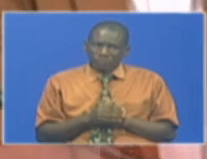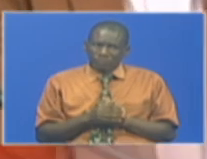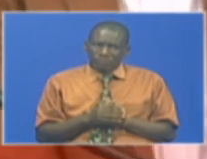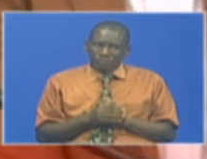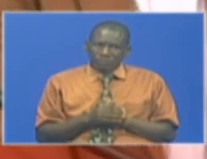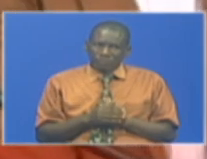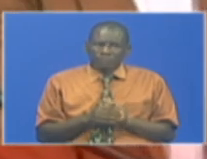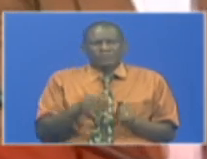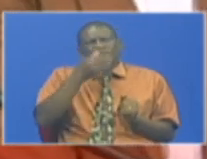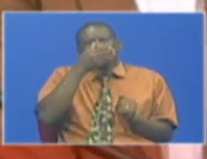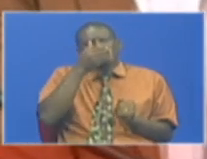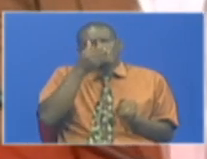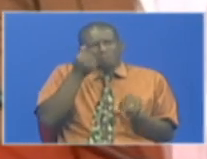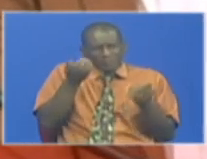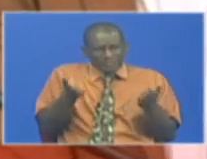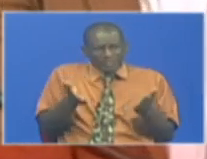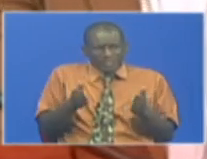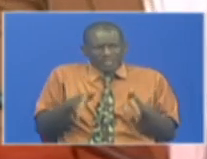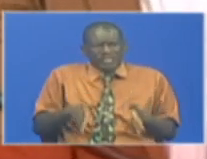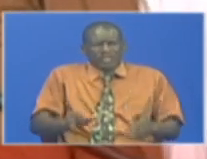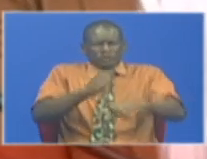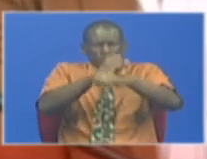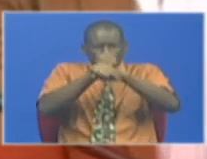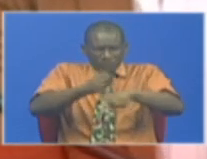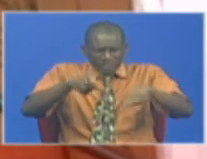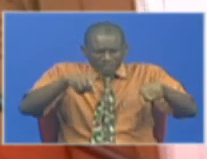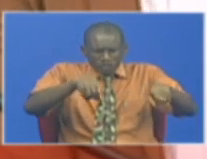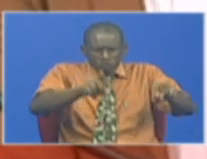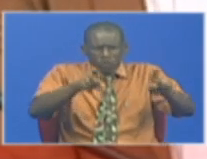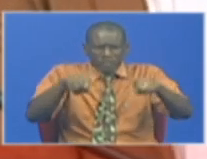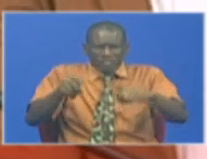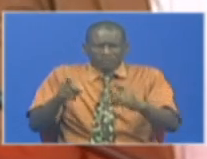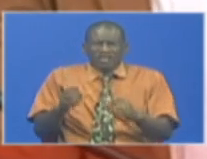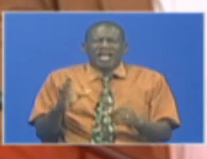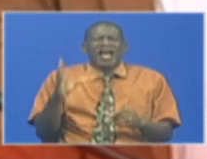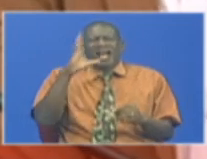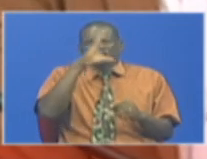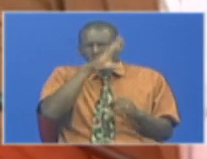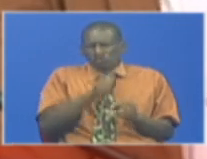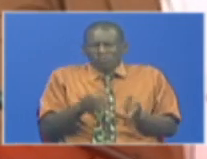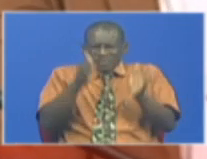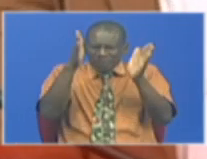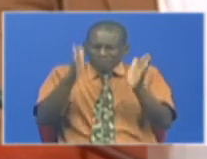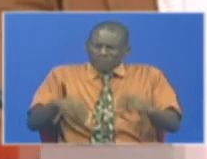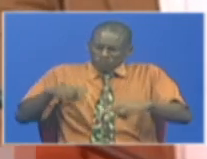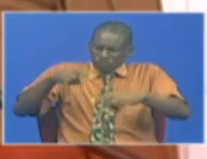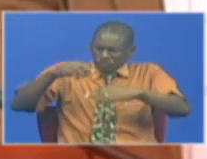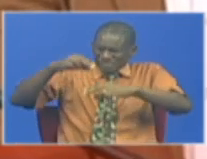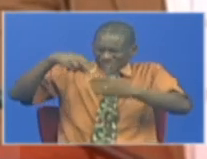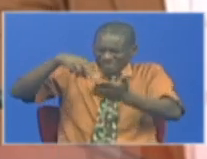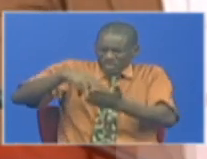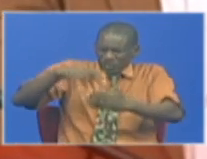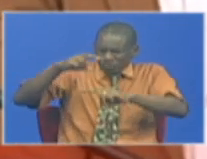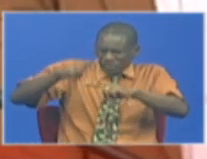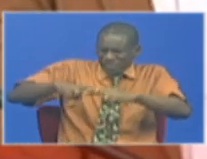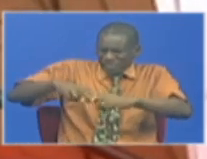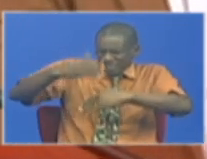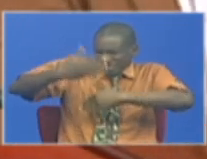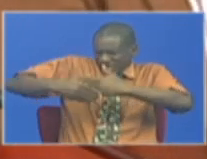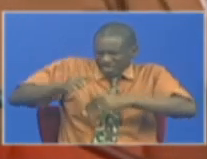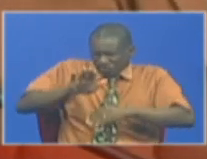the best thing, the way to protect yourself is to assume the person sitting next to you or standing next